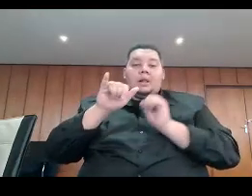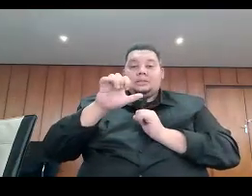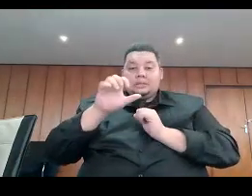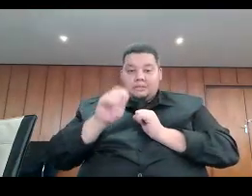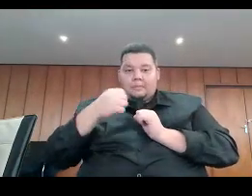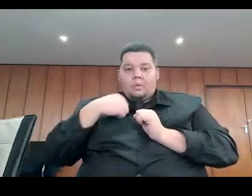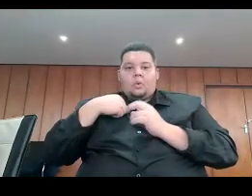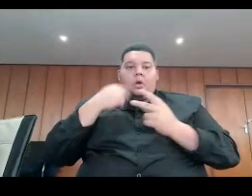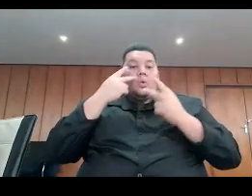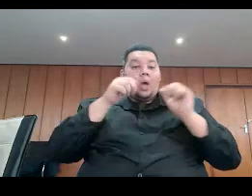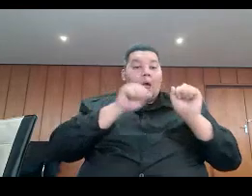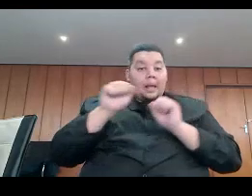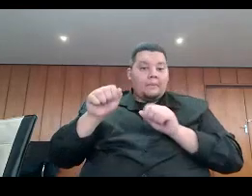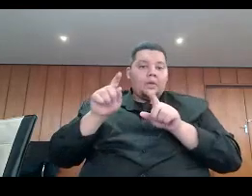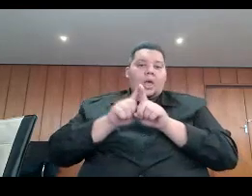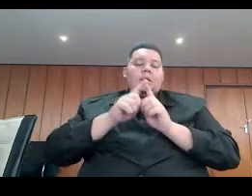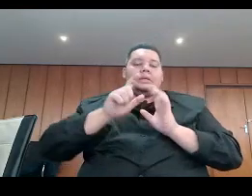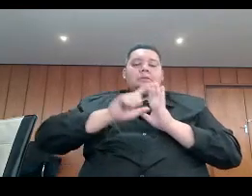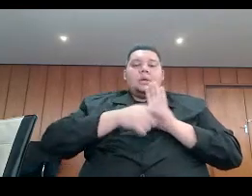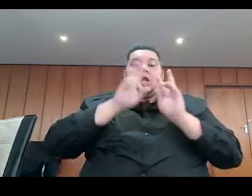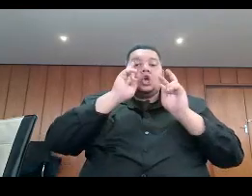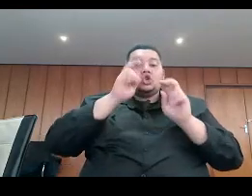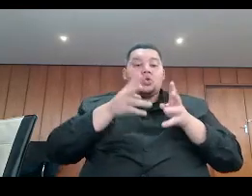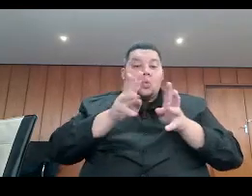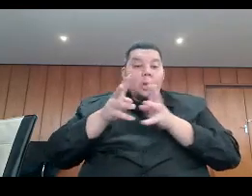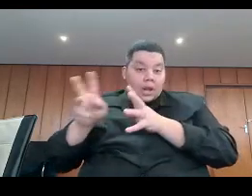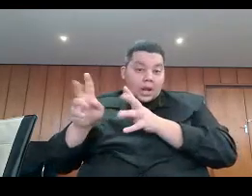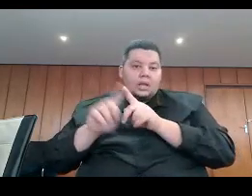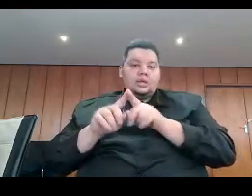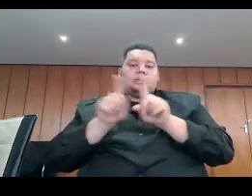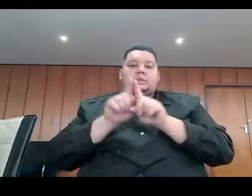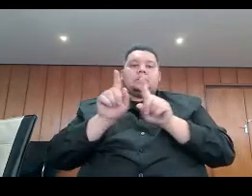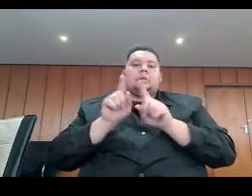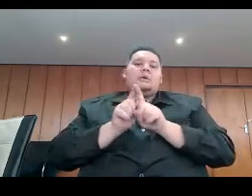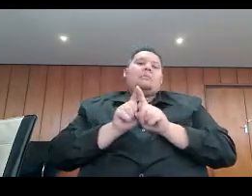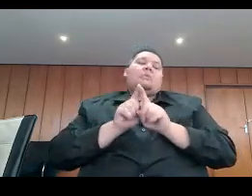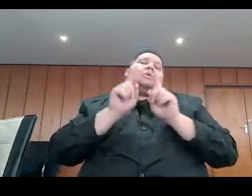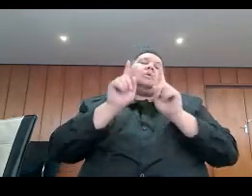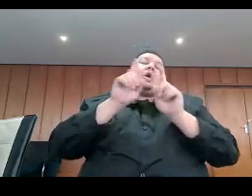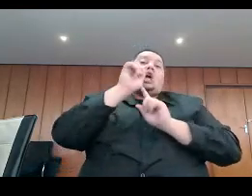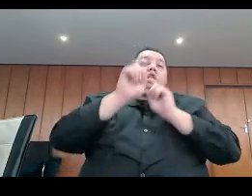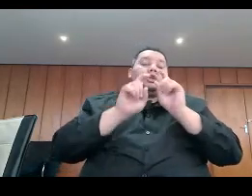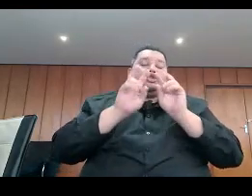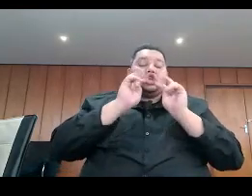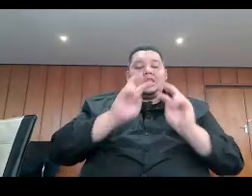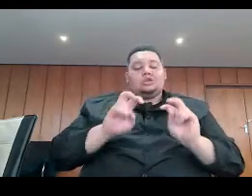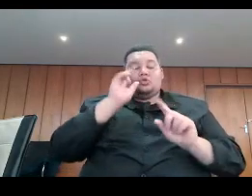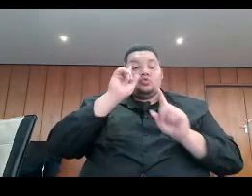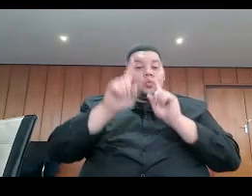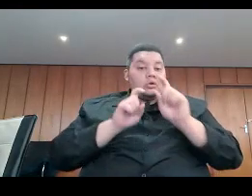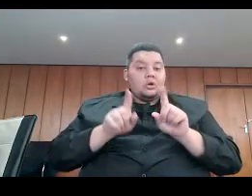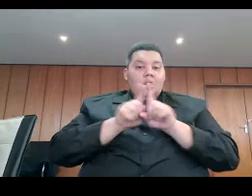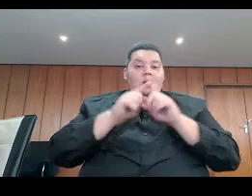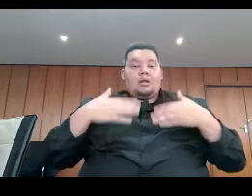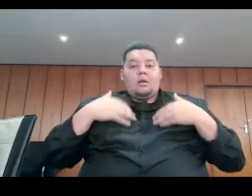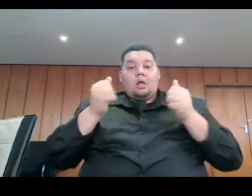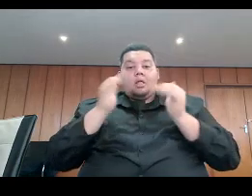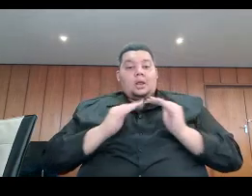disability research or inclusive research methods, to reframe research questions which address health